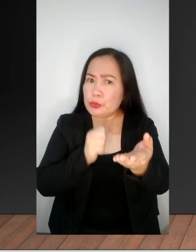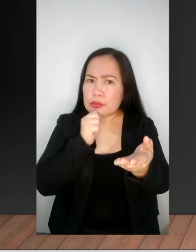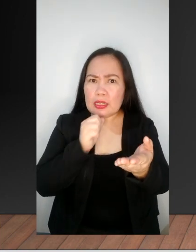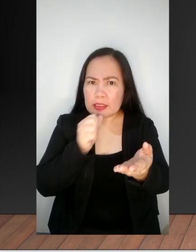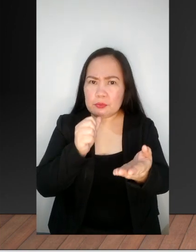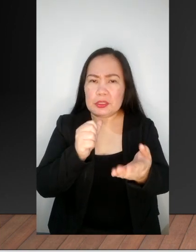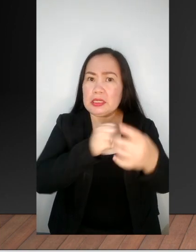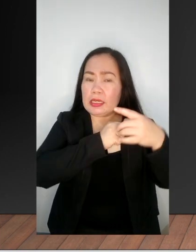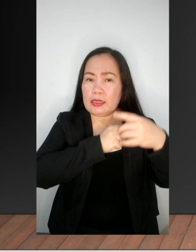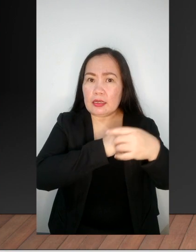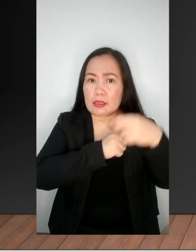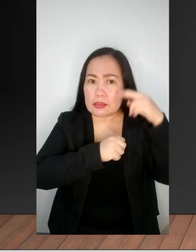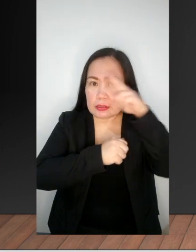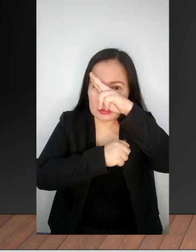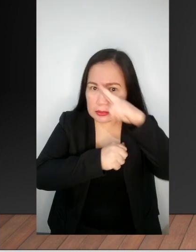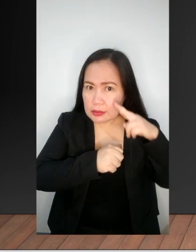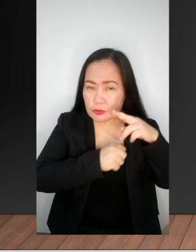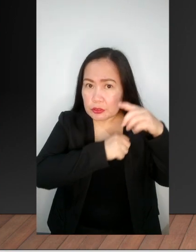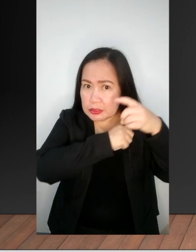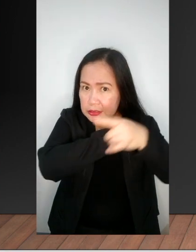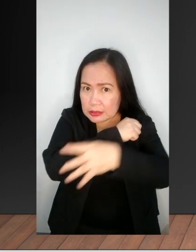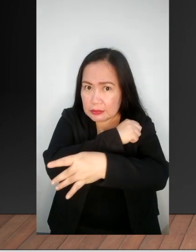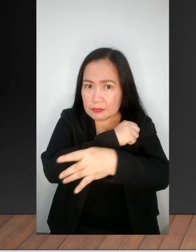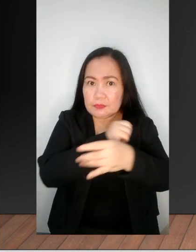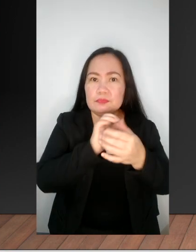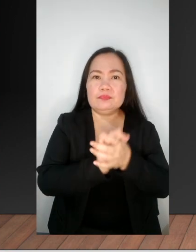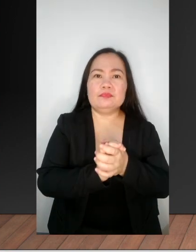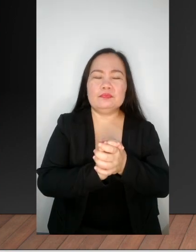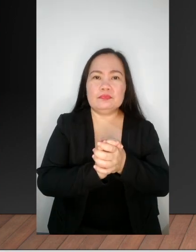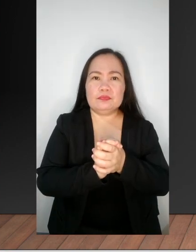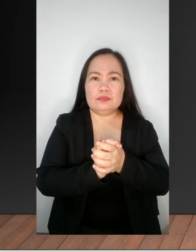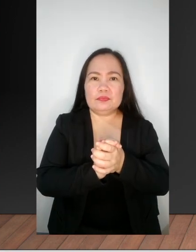eventually deceived.